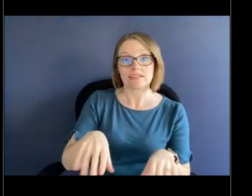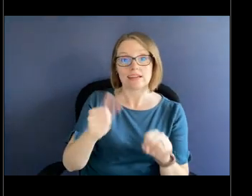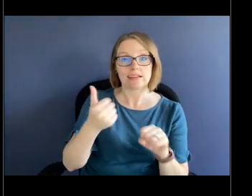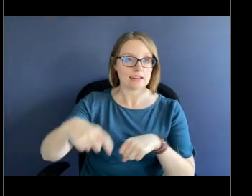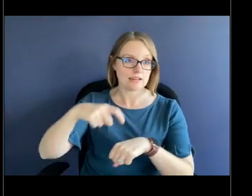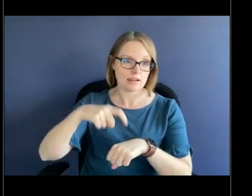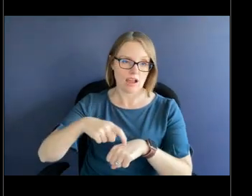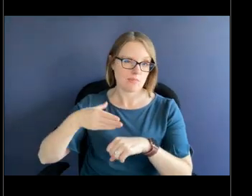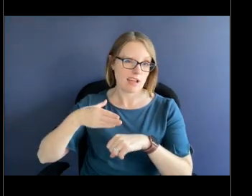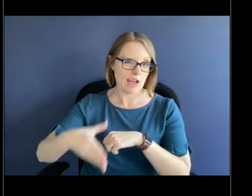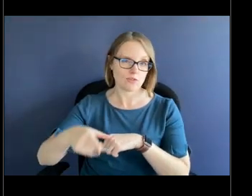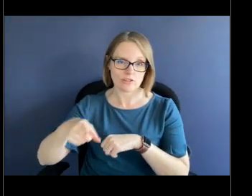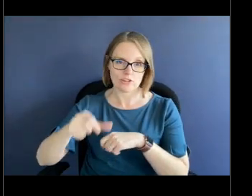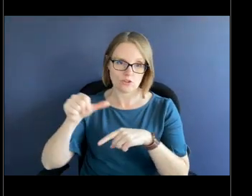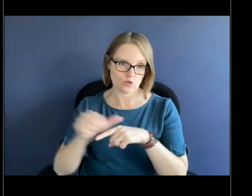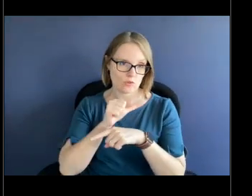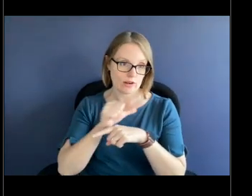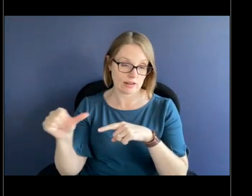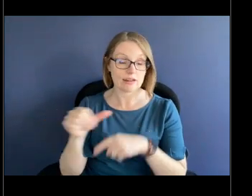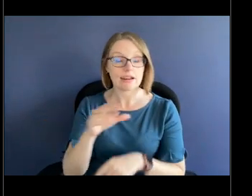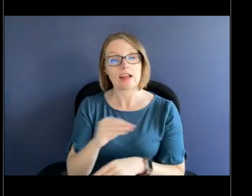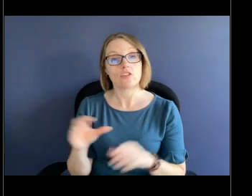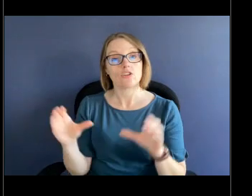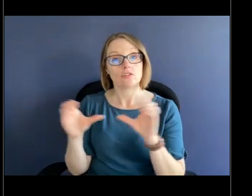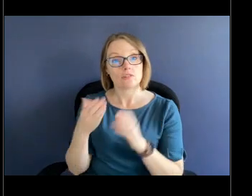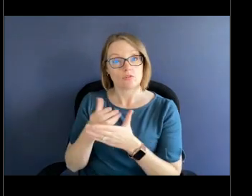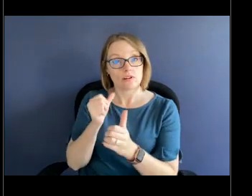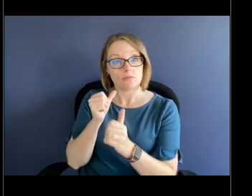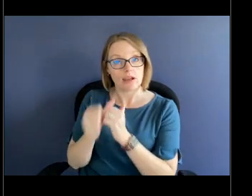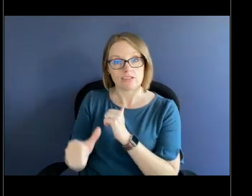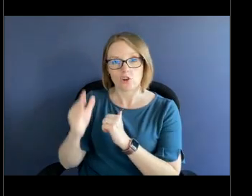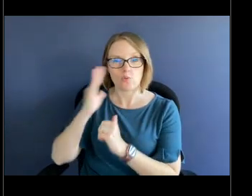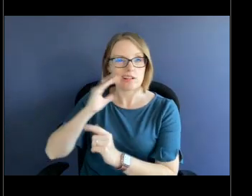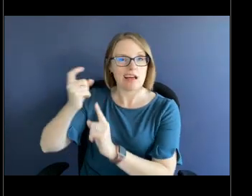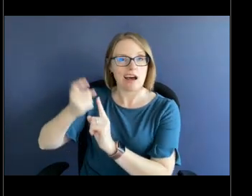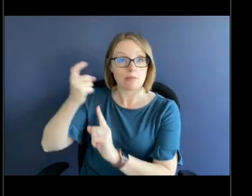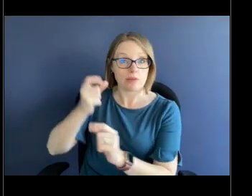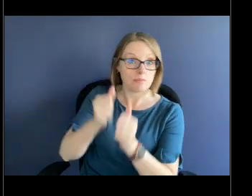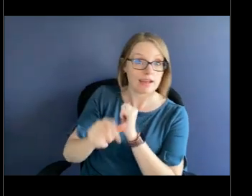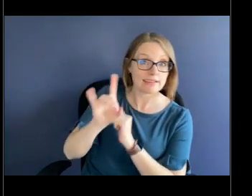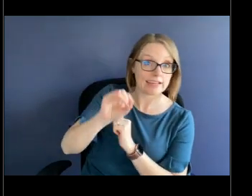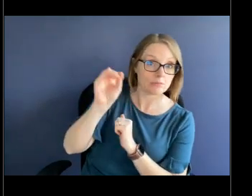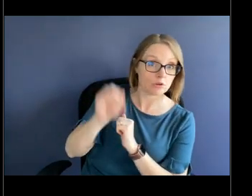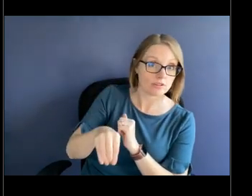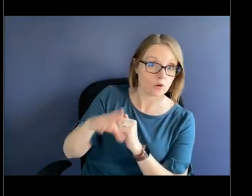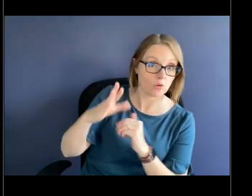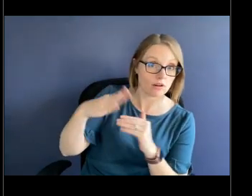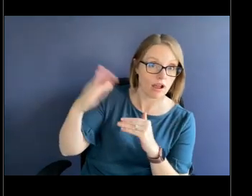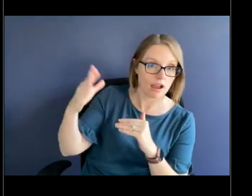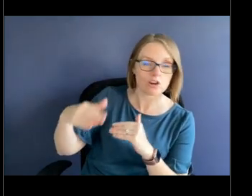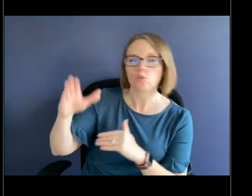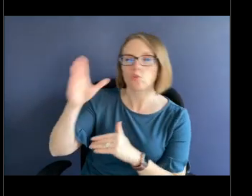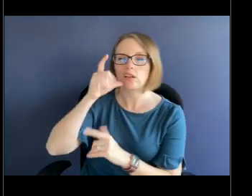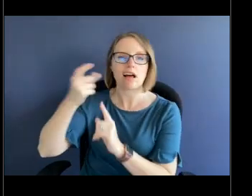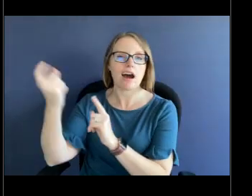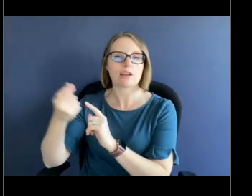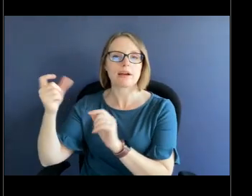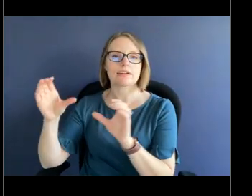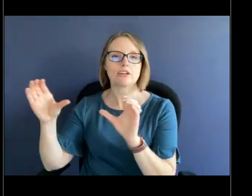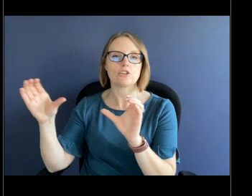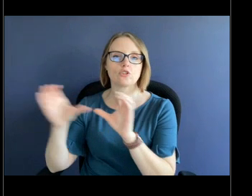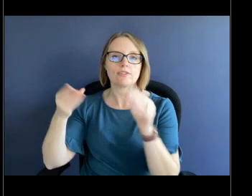event, and certificates of passing are issued when a passing score of 80% or better